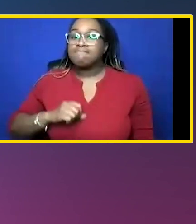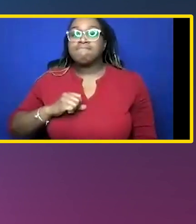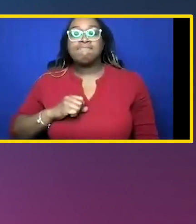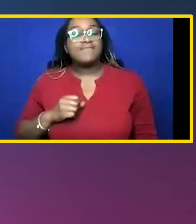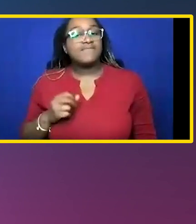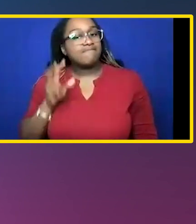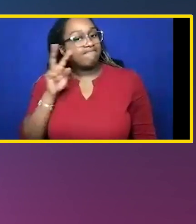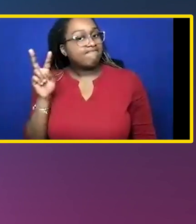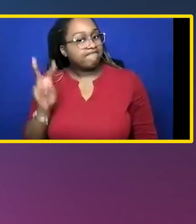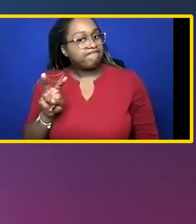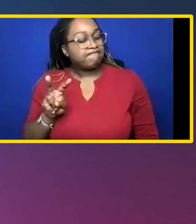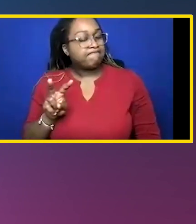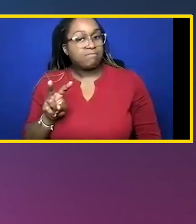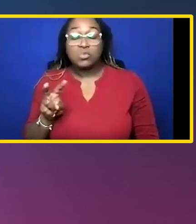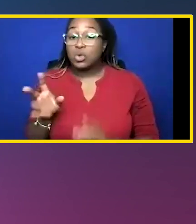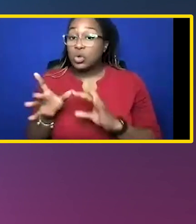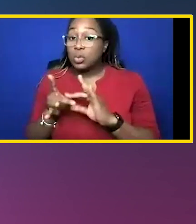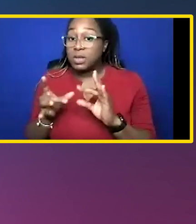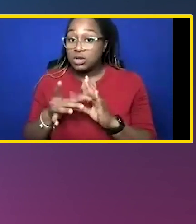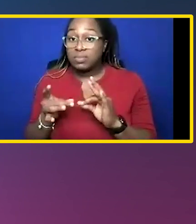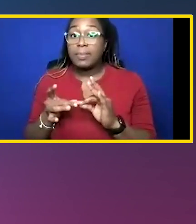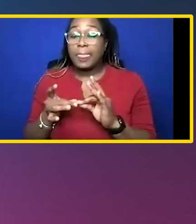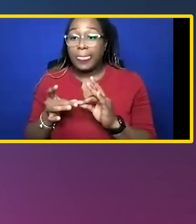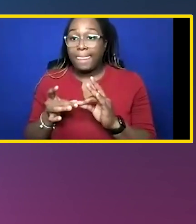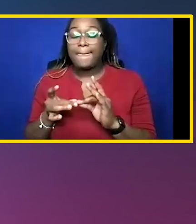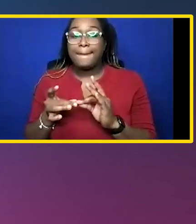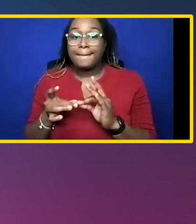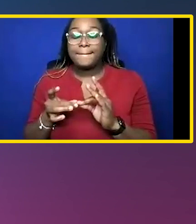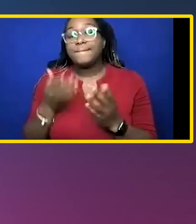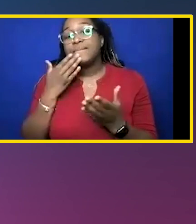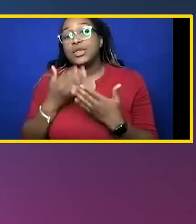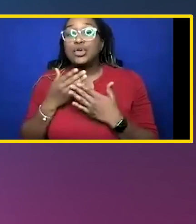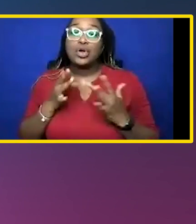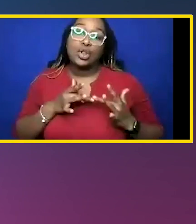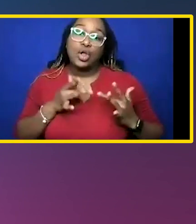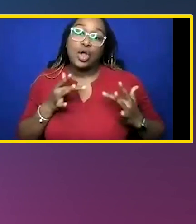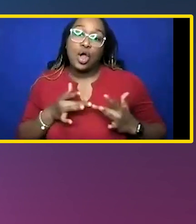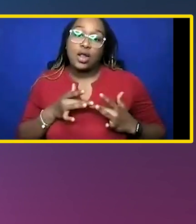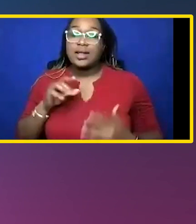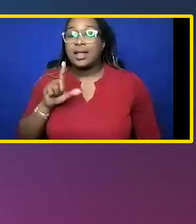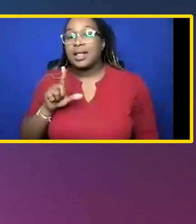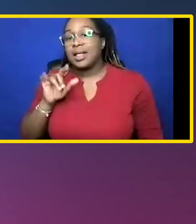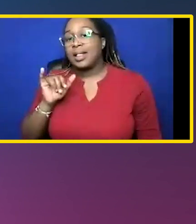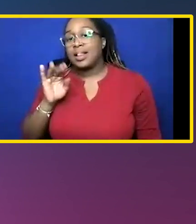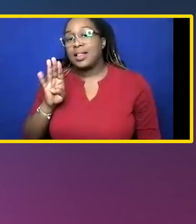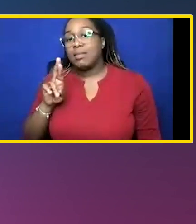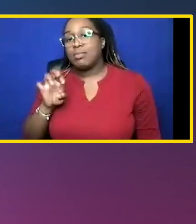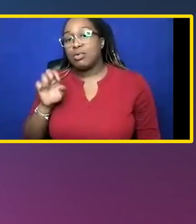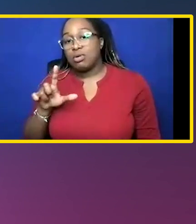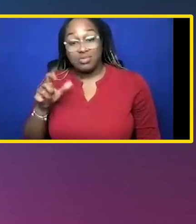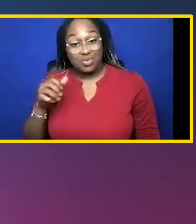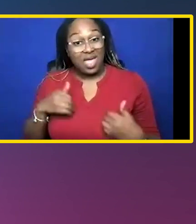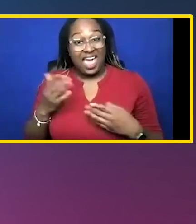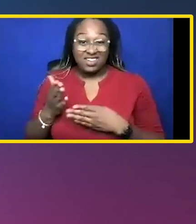for what it is. Because you had also mentioned, the good-hearted liberal that can be extreme. I mean, extremes on both